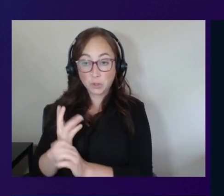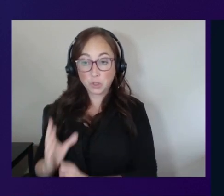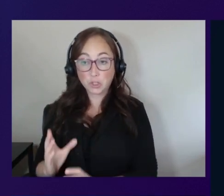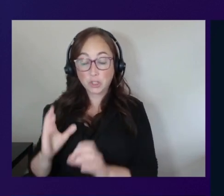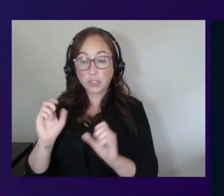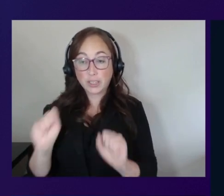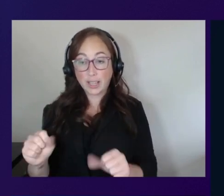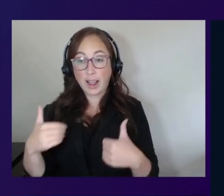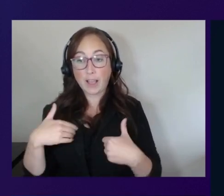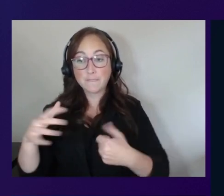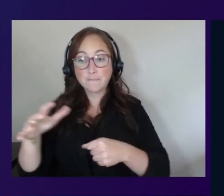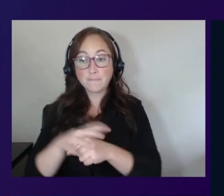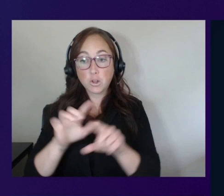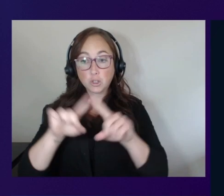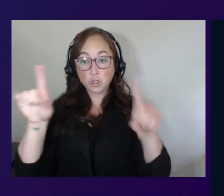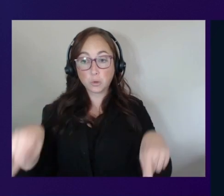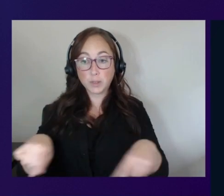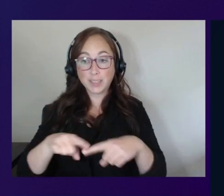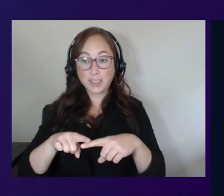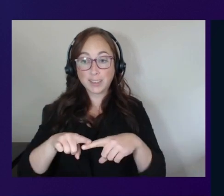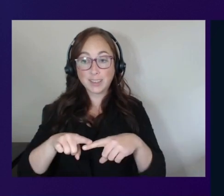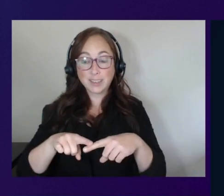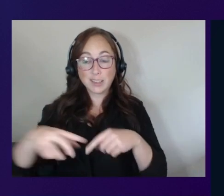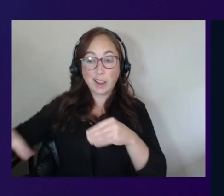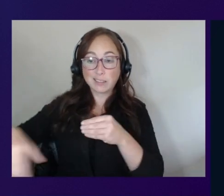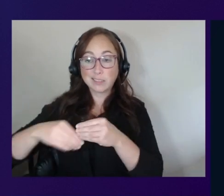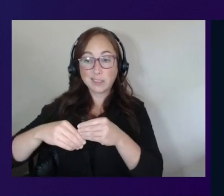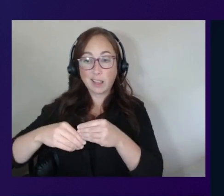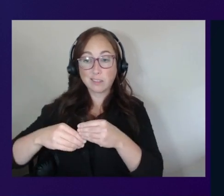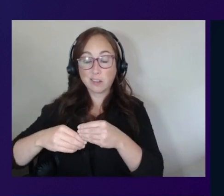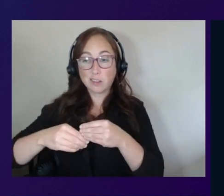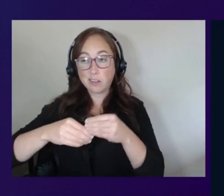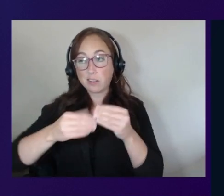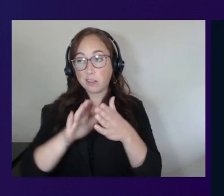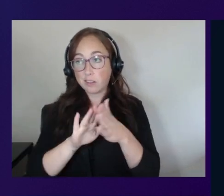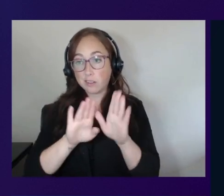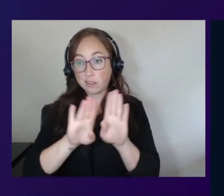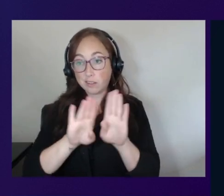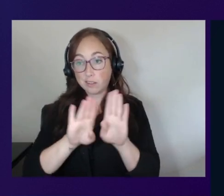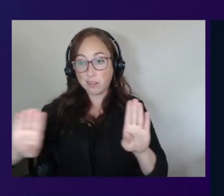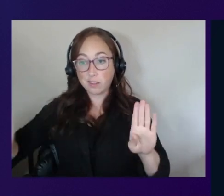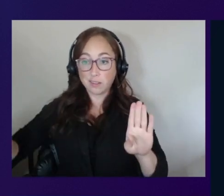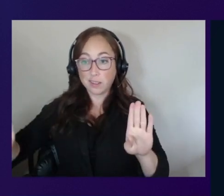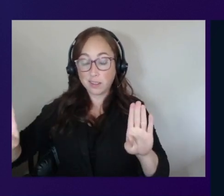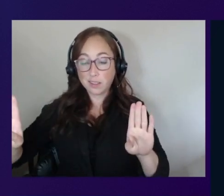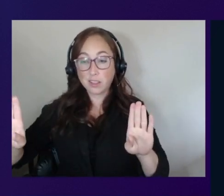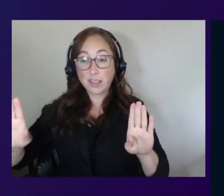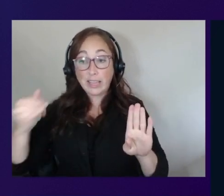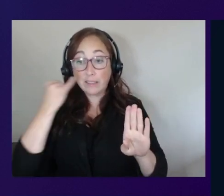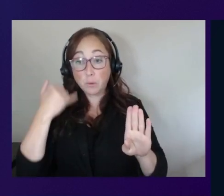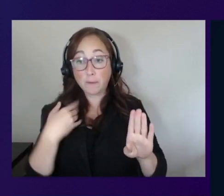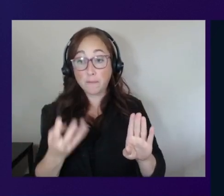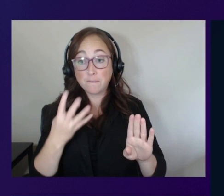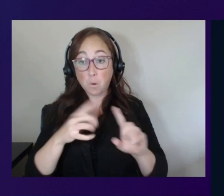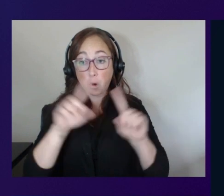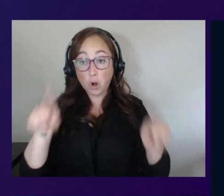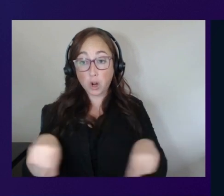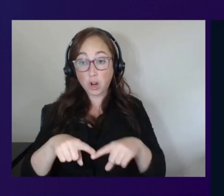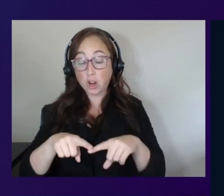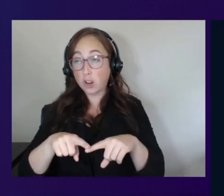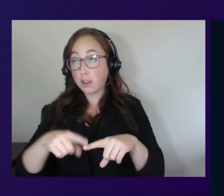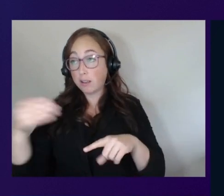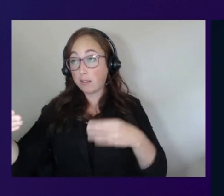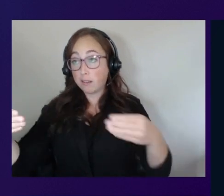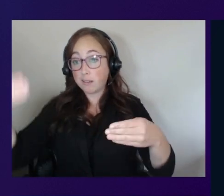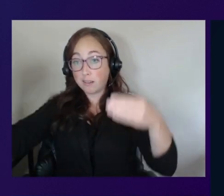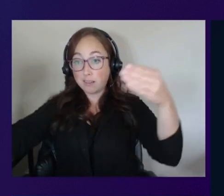on selective monitors. Just imagine you have 4 monitors here. You can have a full screen screen on 3 out of that 4 monitor. That